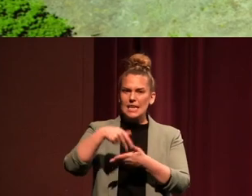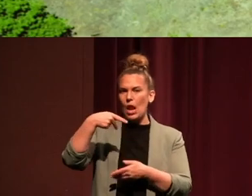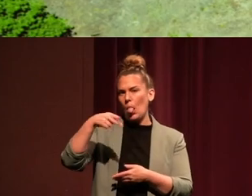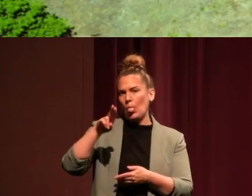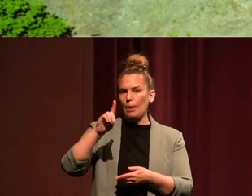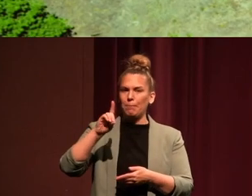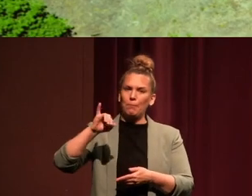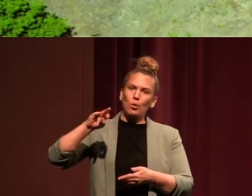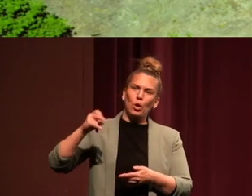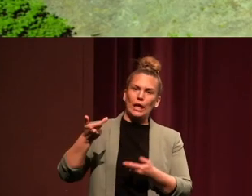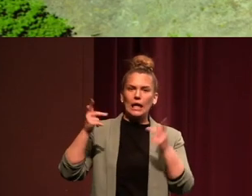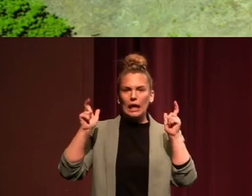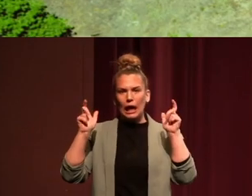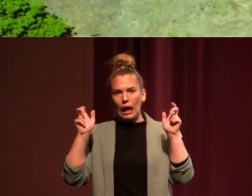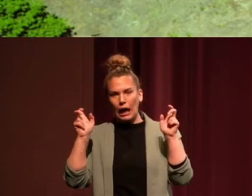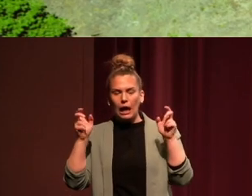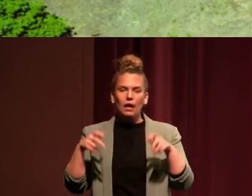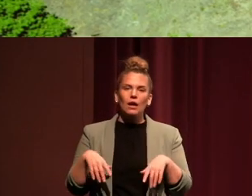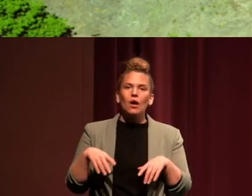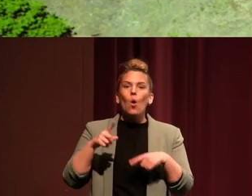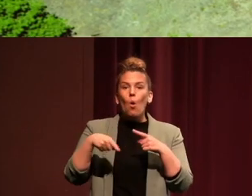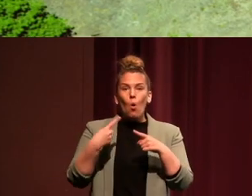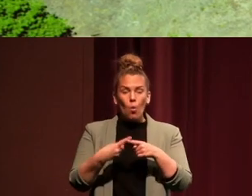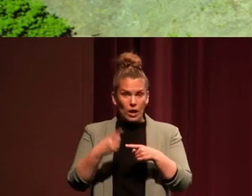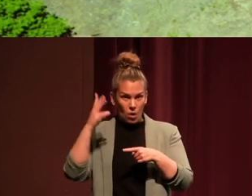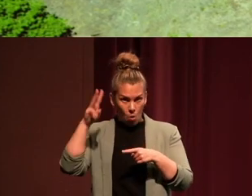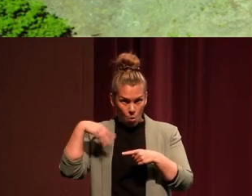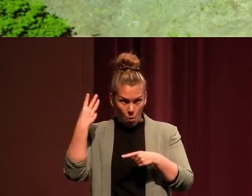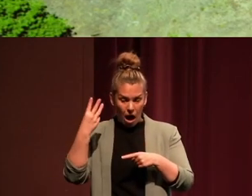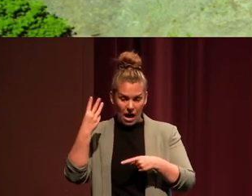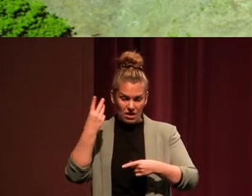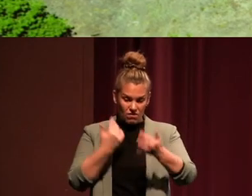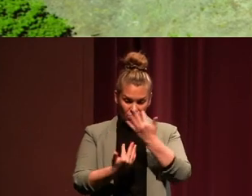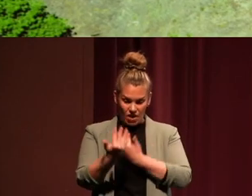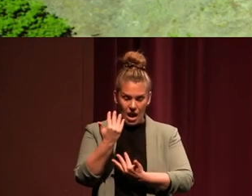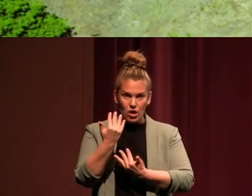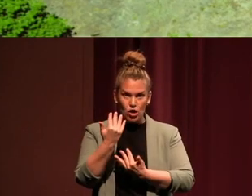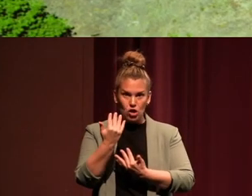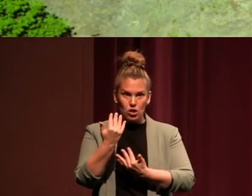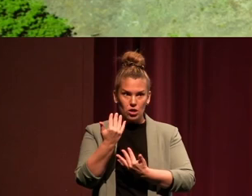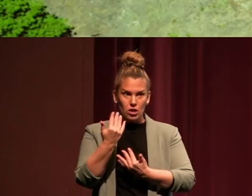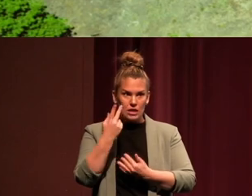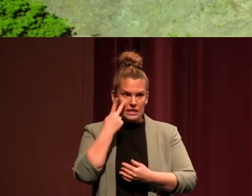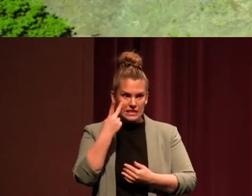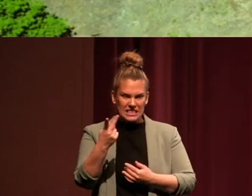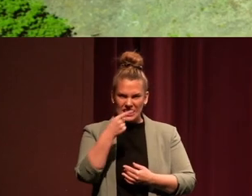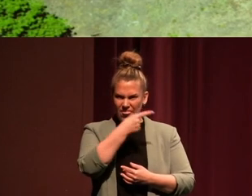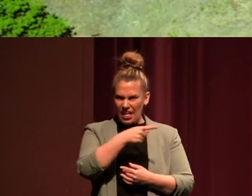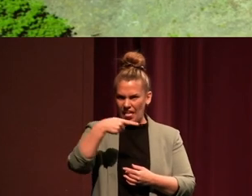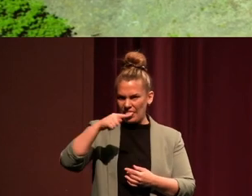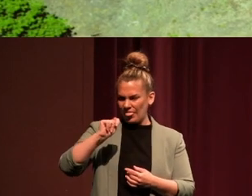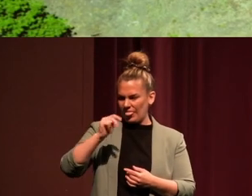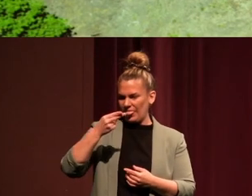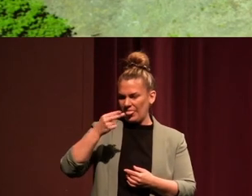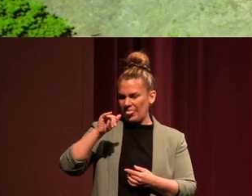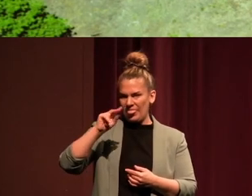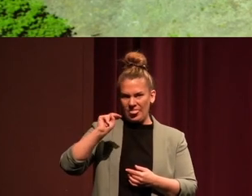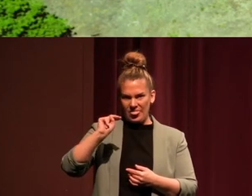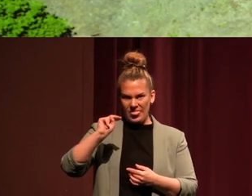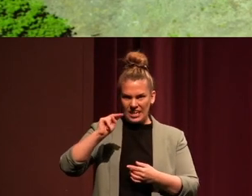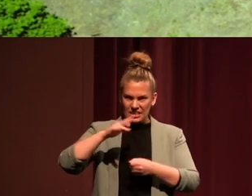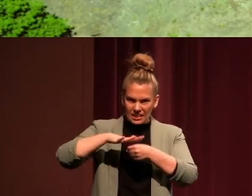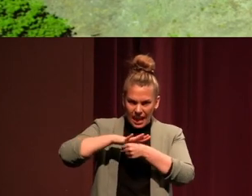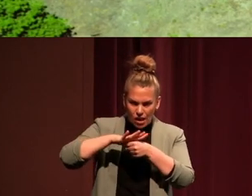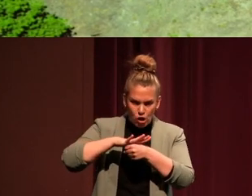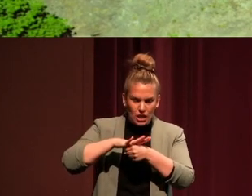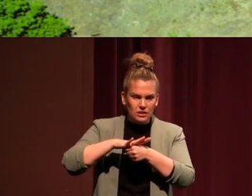when wildfire encounters one of these thin stands, which is happening more and more frequently on the Malheur National